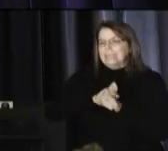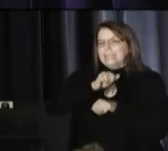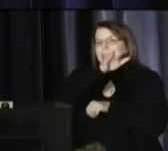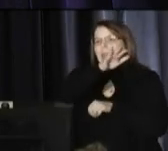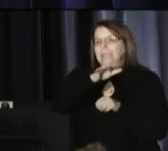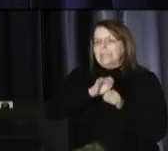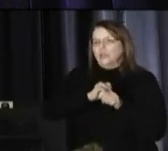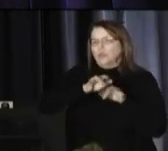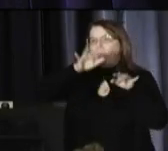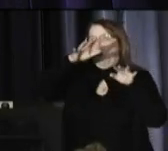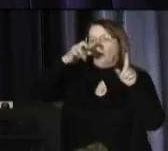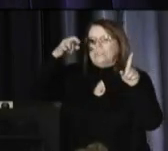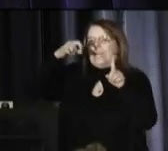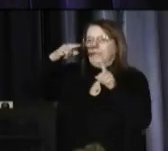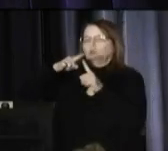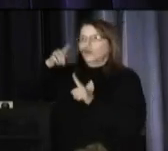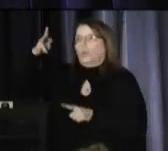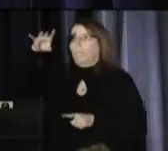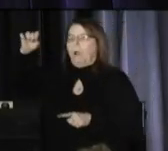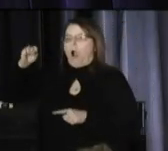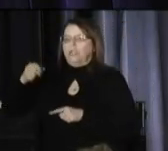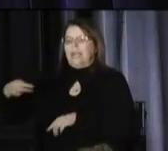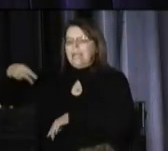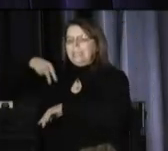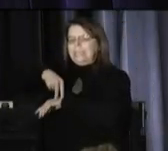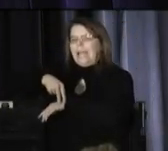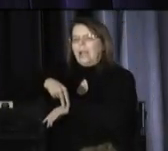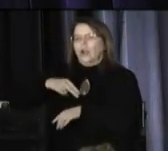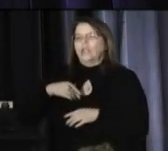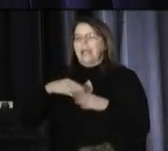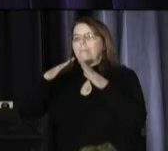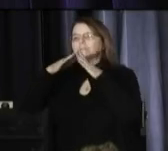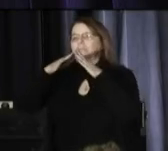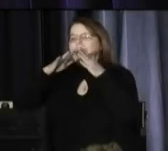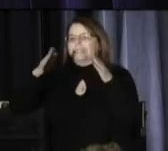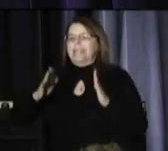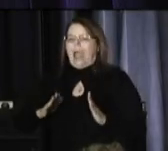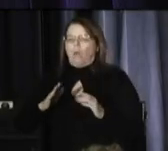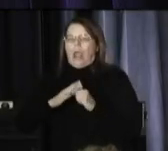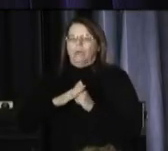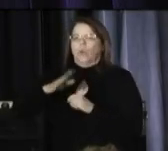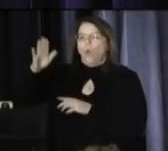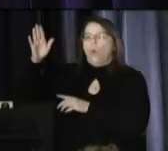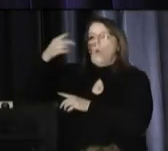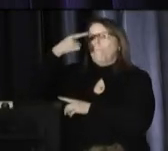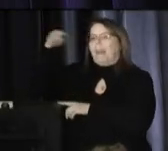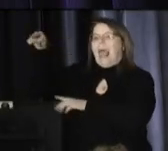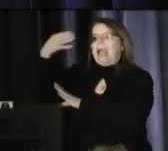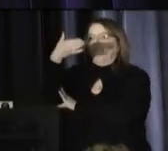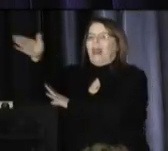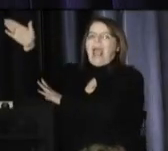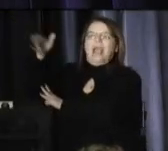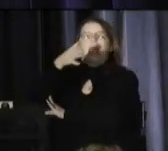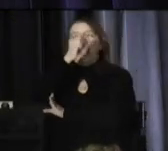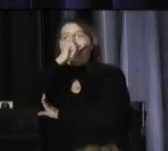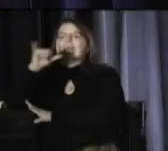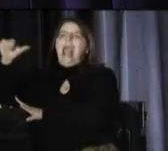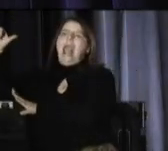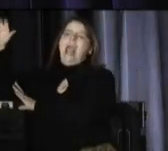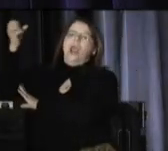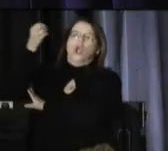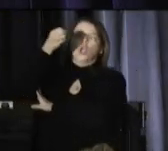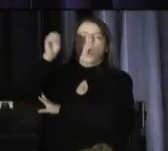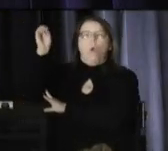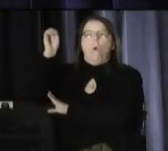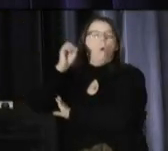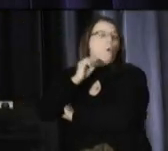Mars. Standing on top of my townhouse, waving a black flag. Ayo! And